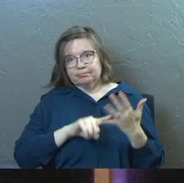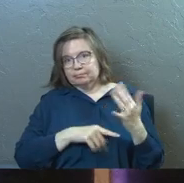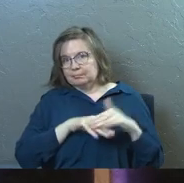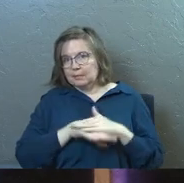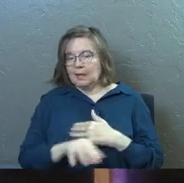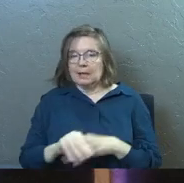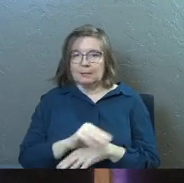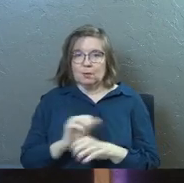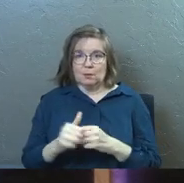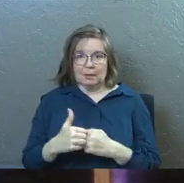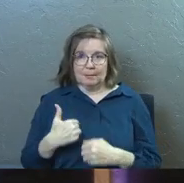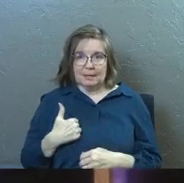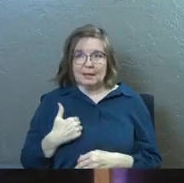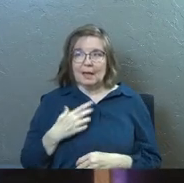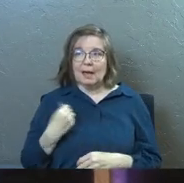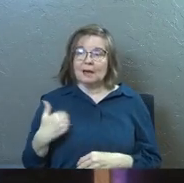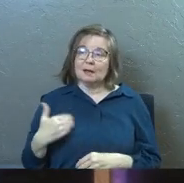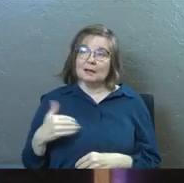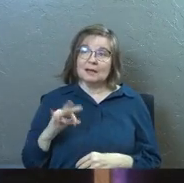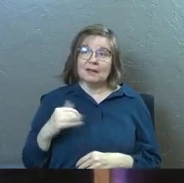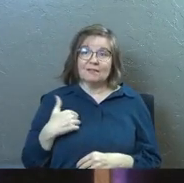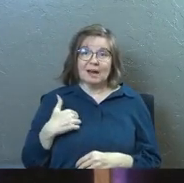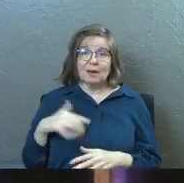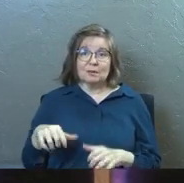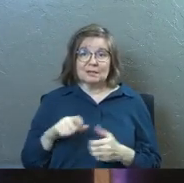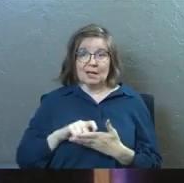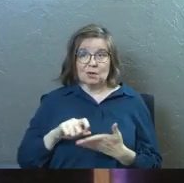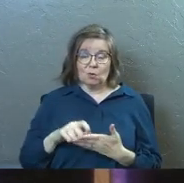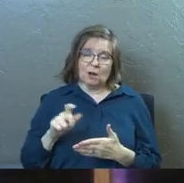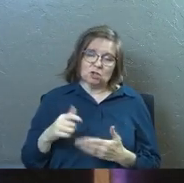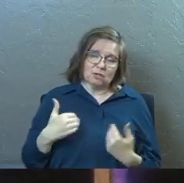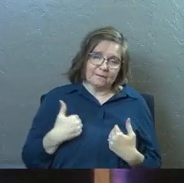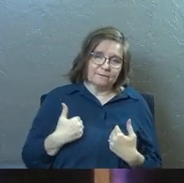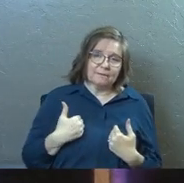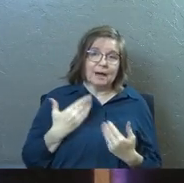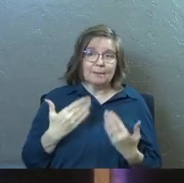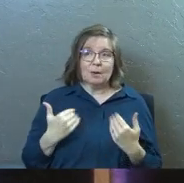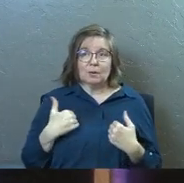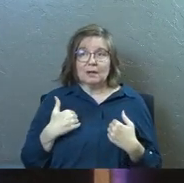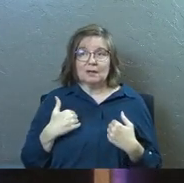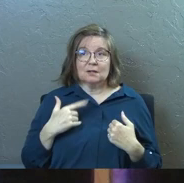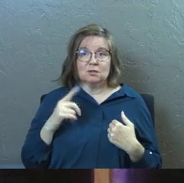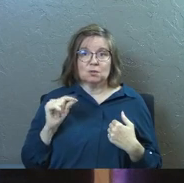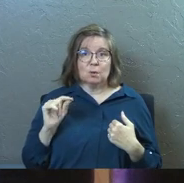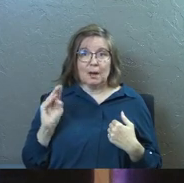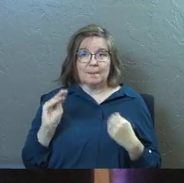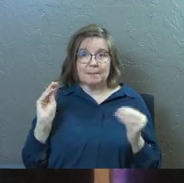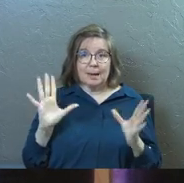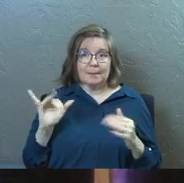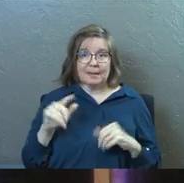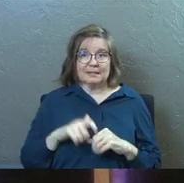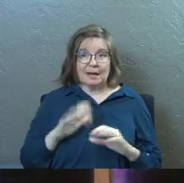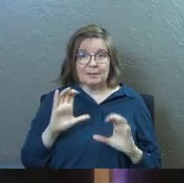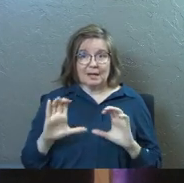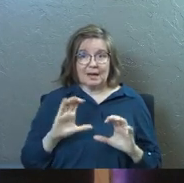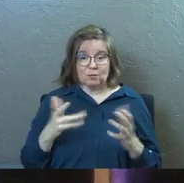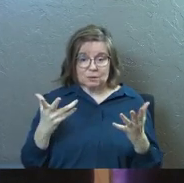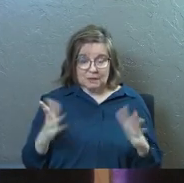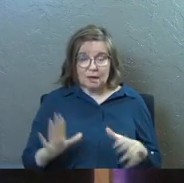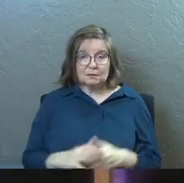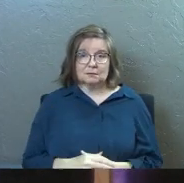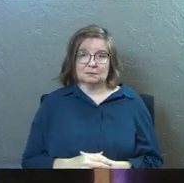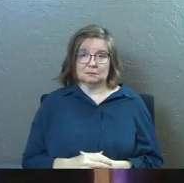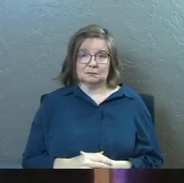into ministry with me. And man, if I would have taken notes, and I should have, I probably would have had 20 miracles by the time that conversation was